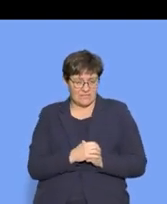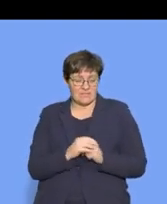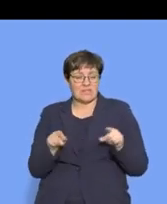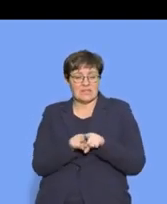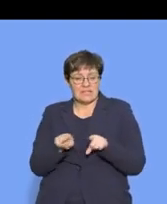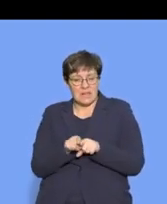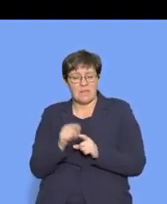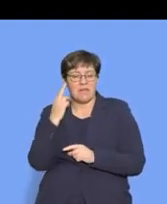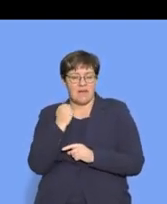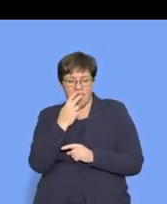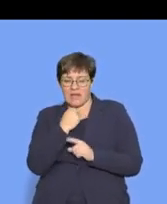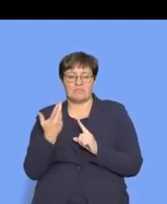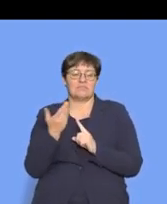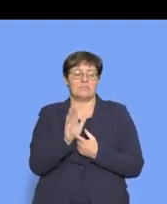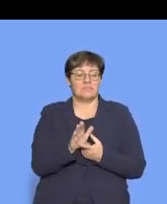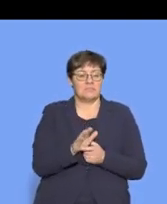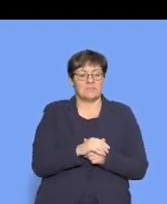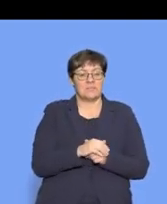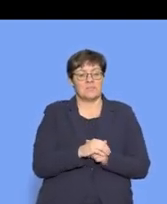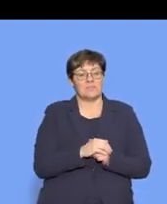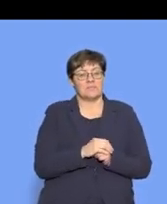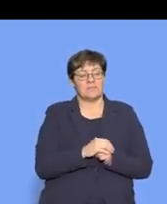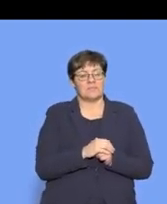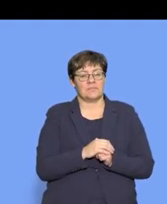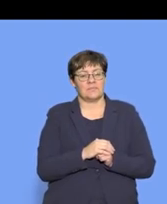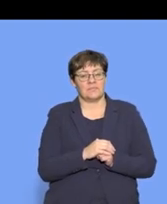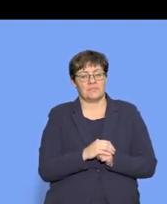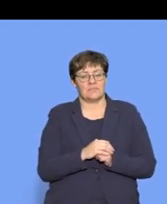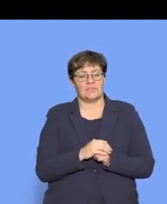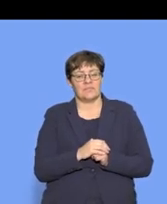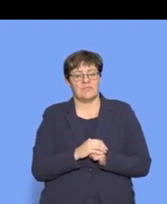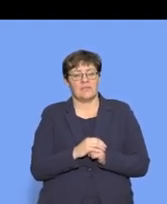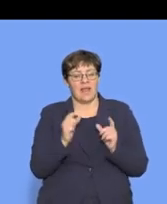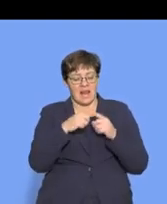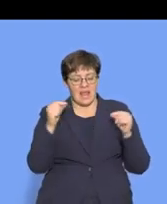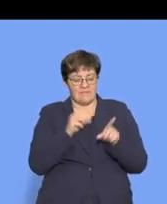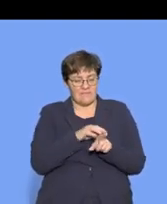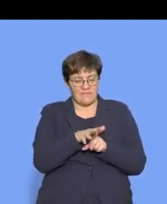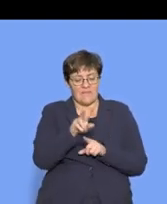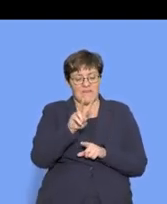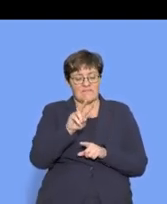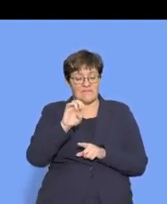nicely the leaf veins that travel throughout the leaf.